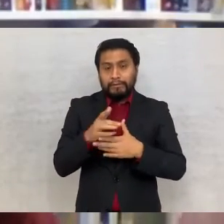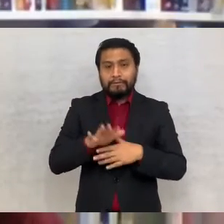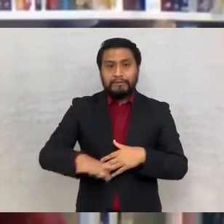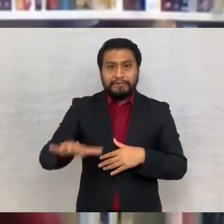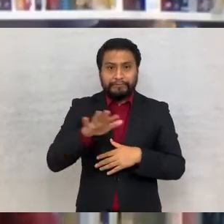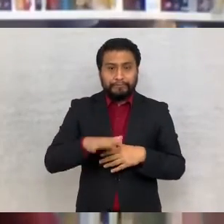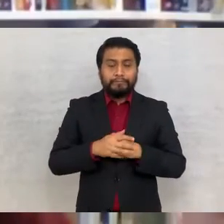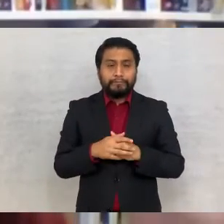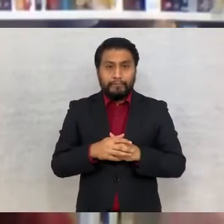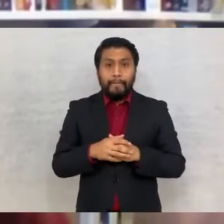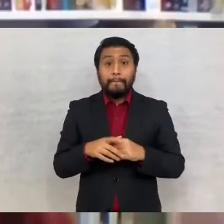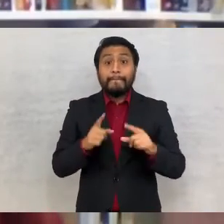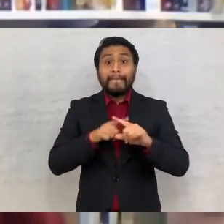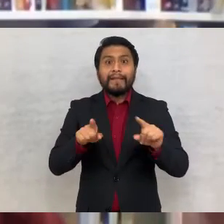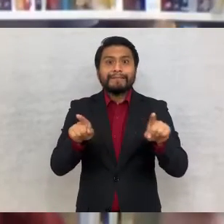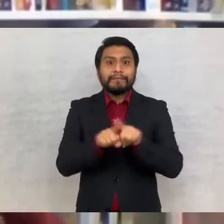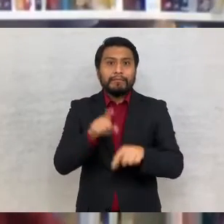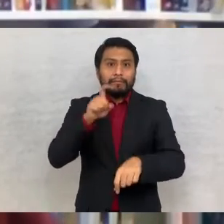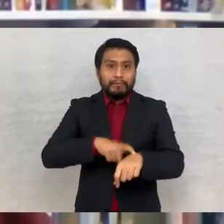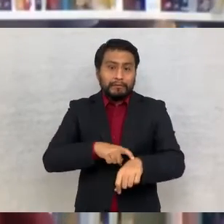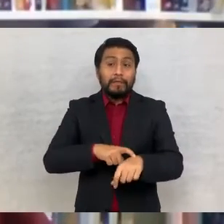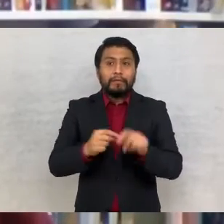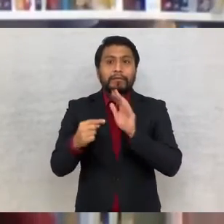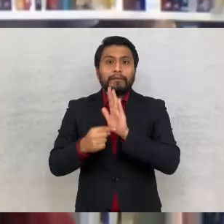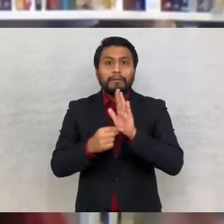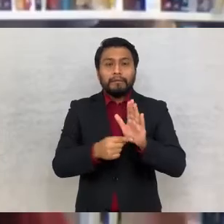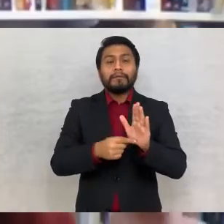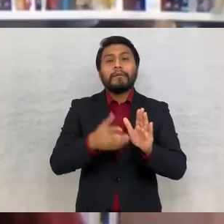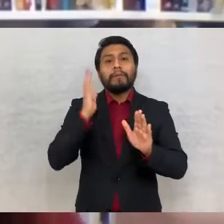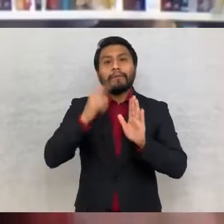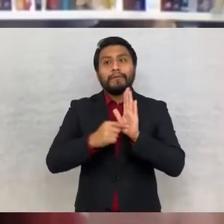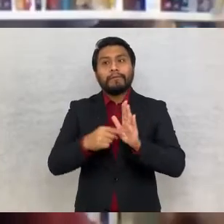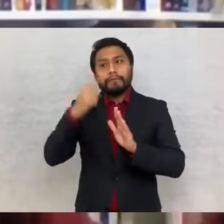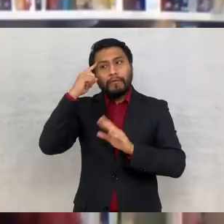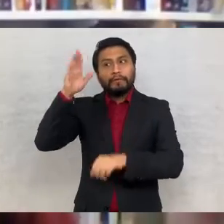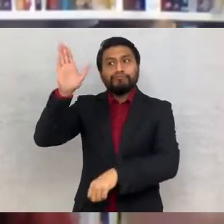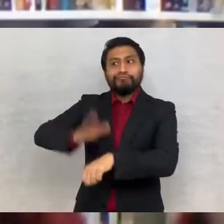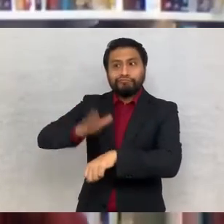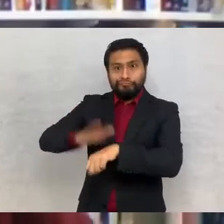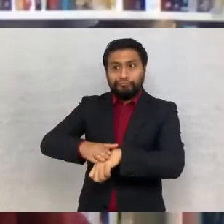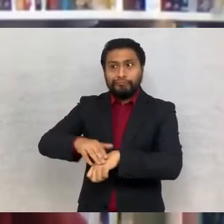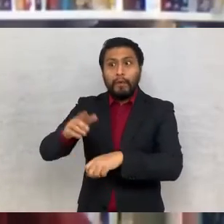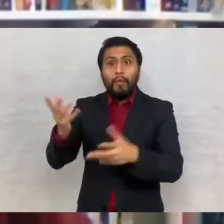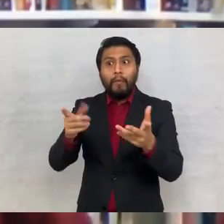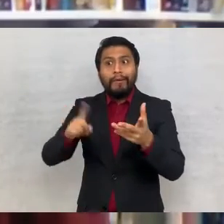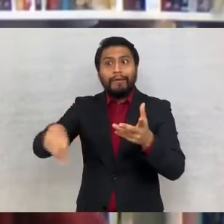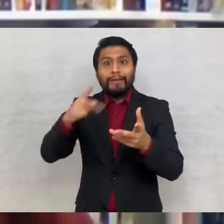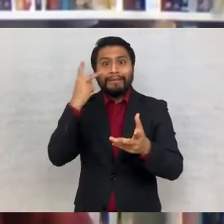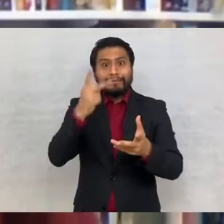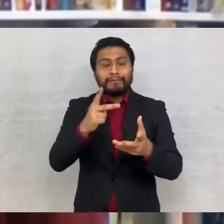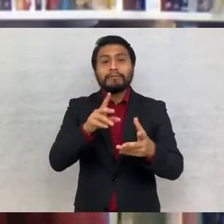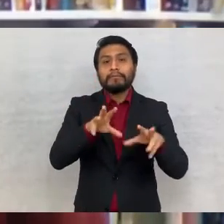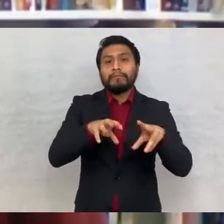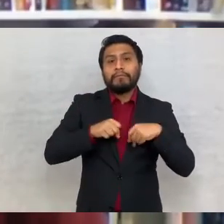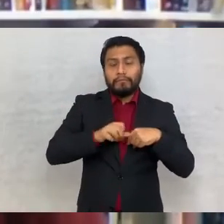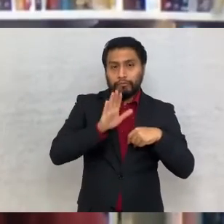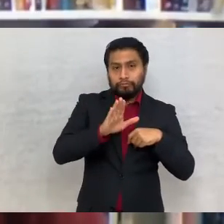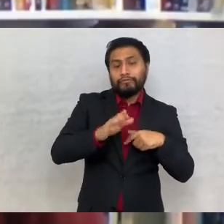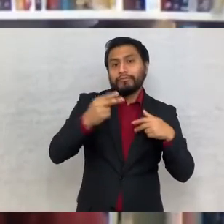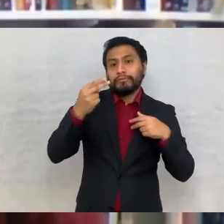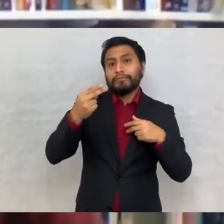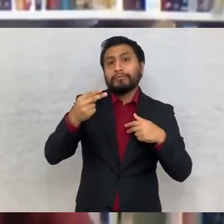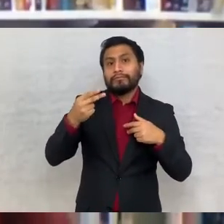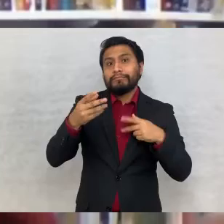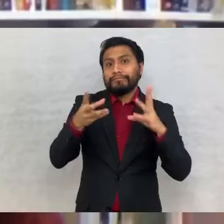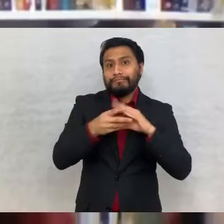economic, social, and political crisis that this new state suffered, the modern state that had just been born. Immigration brought